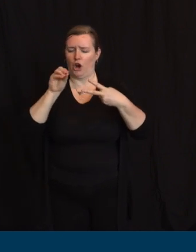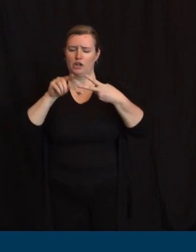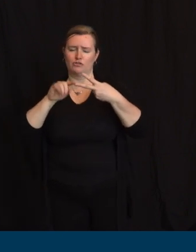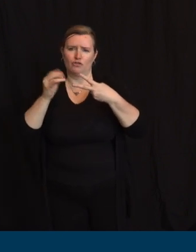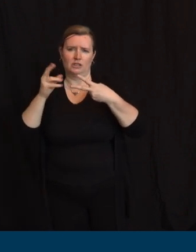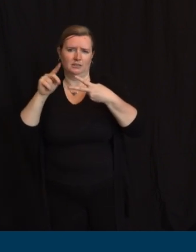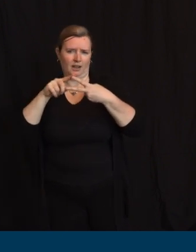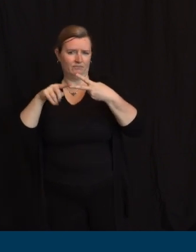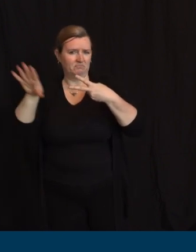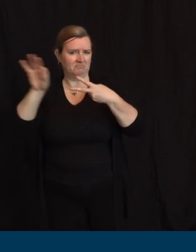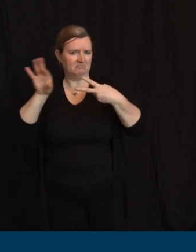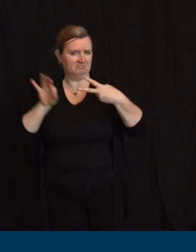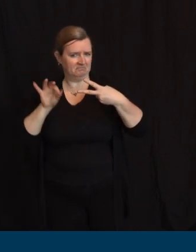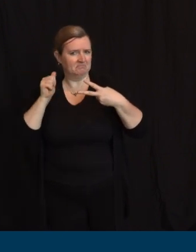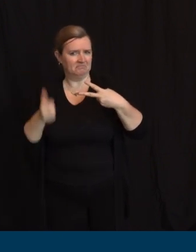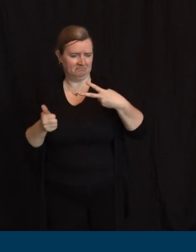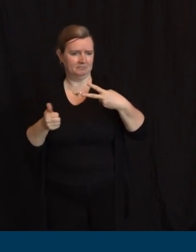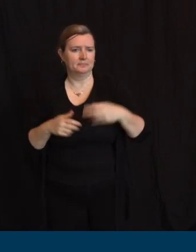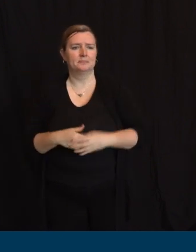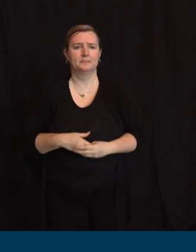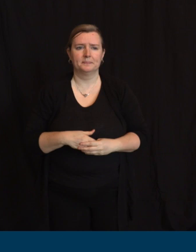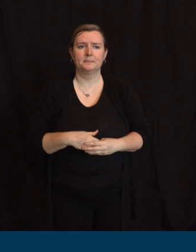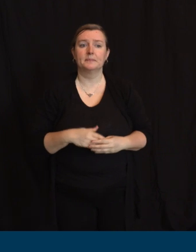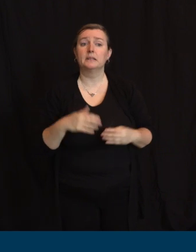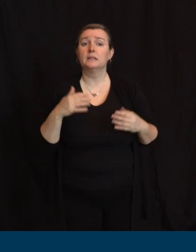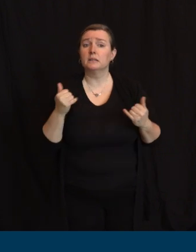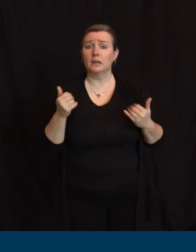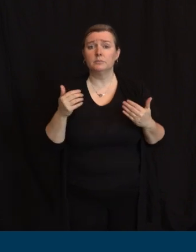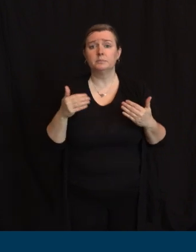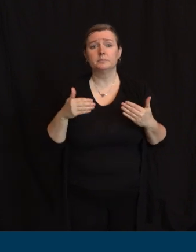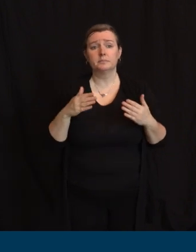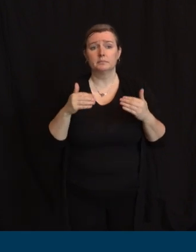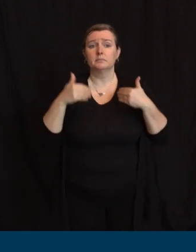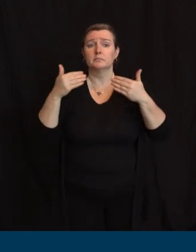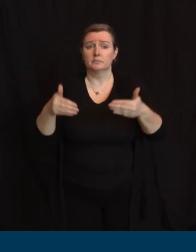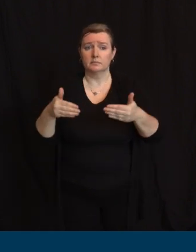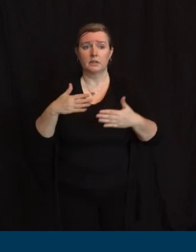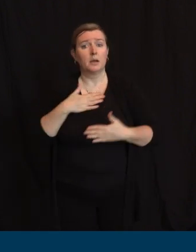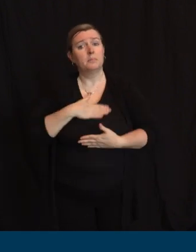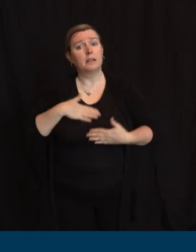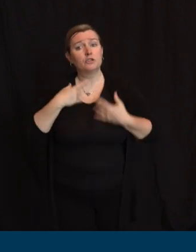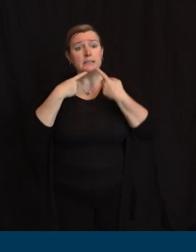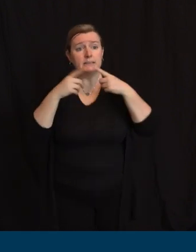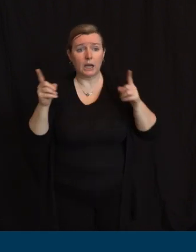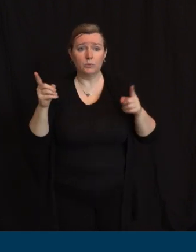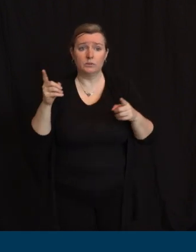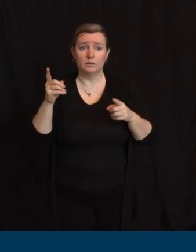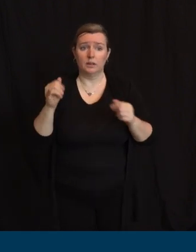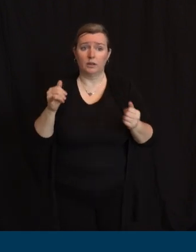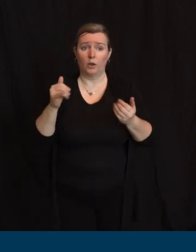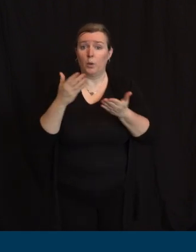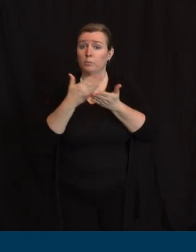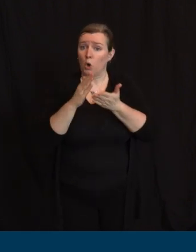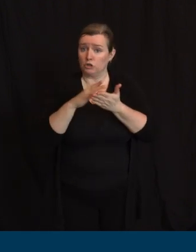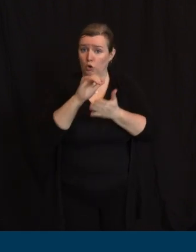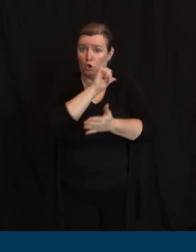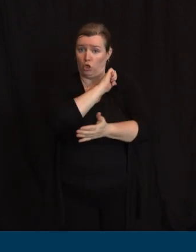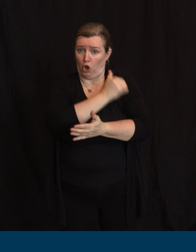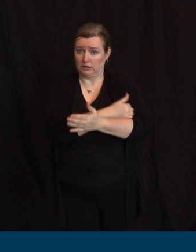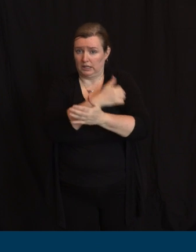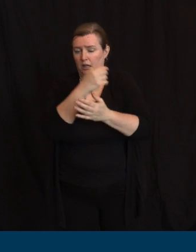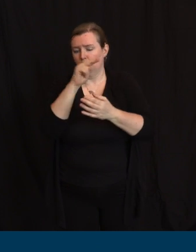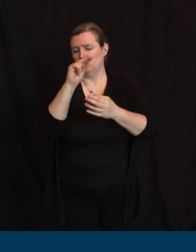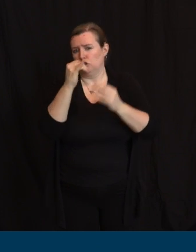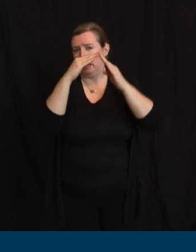Next, today I am pleased to announce that the board of the New Jersey Housing and Mortgage Financing Authority has unanimously voted to